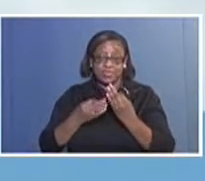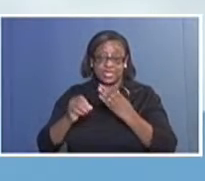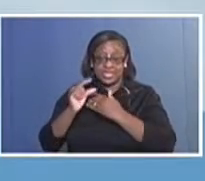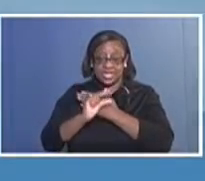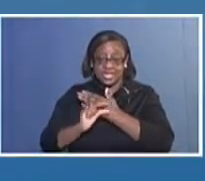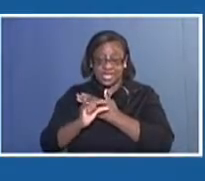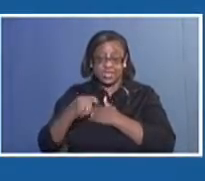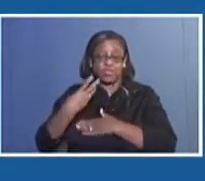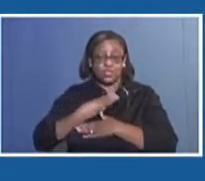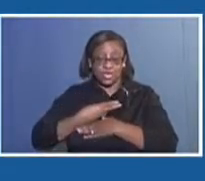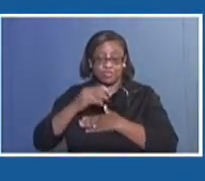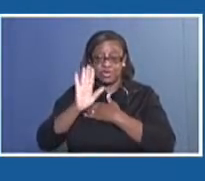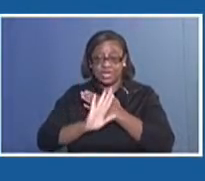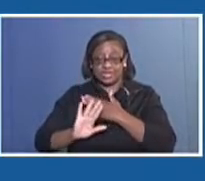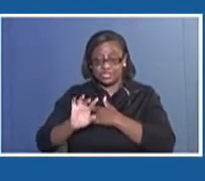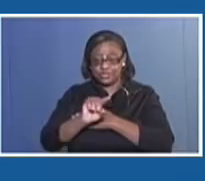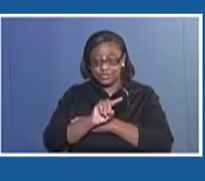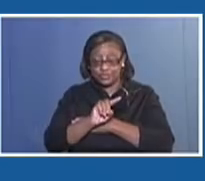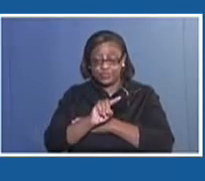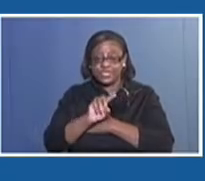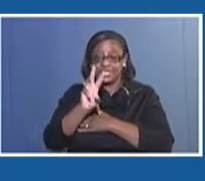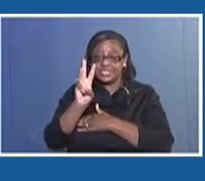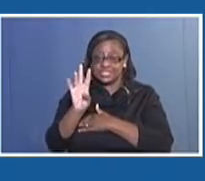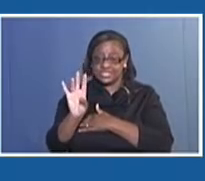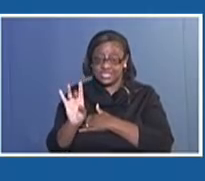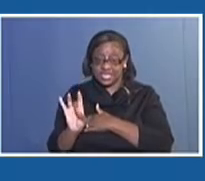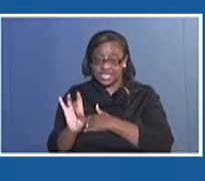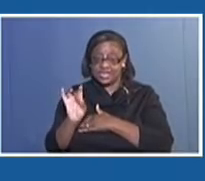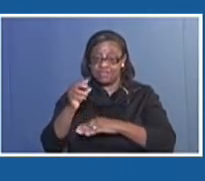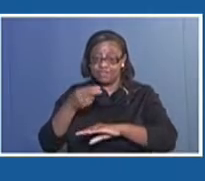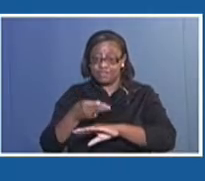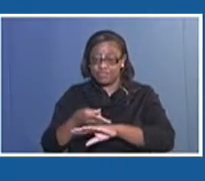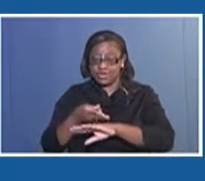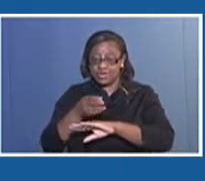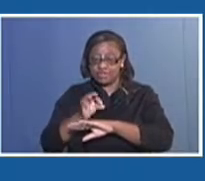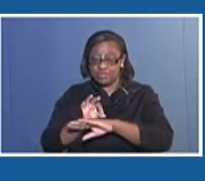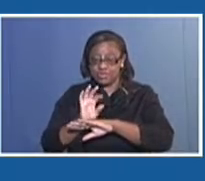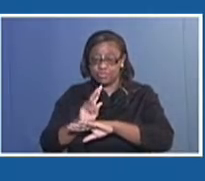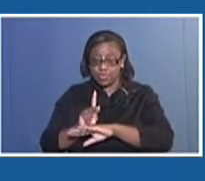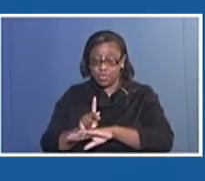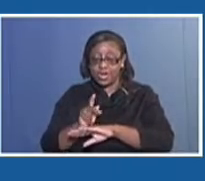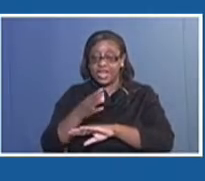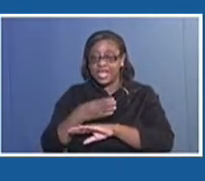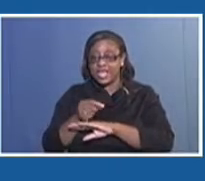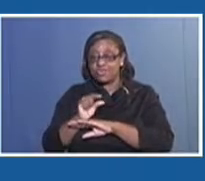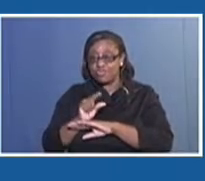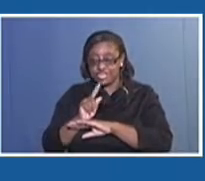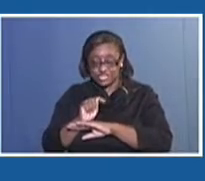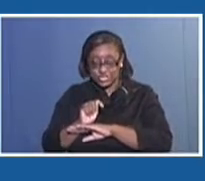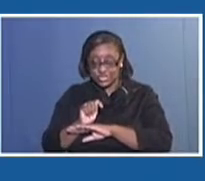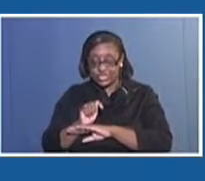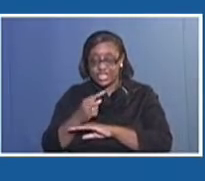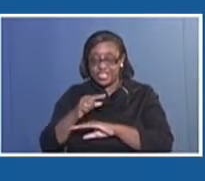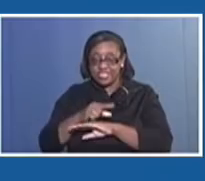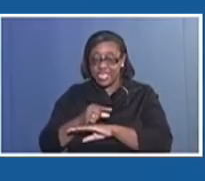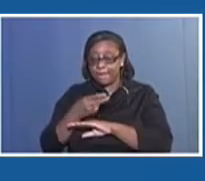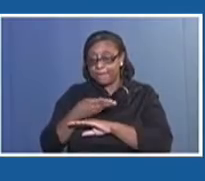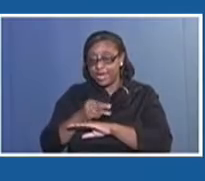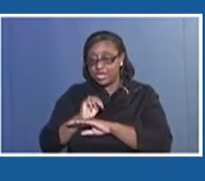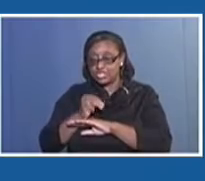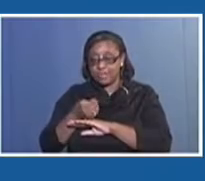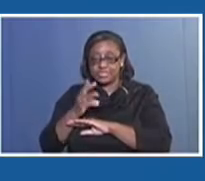Company. We're protecting you. 68 degrees in Freeport, Grand Bahama, Green Tulip Key at 68. 68. Marshall, Abaco, 69